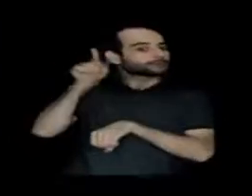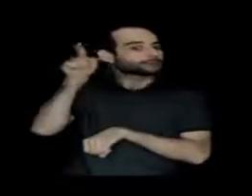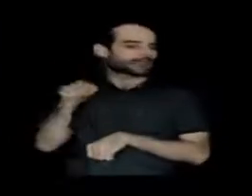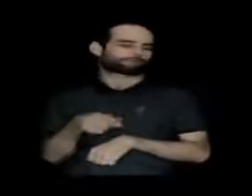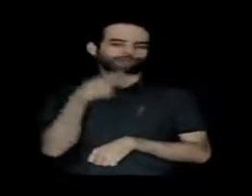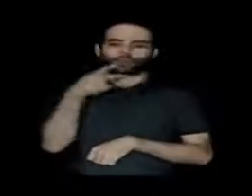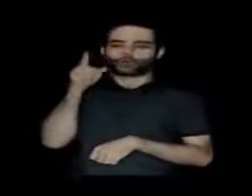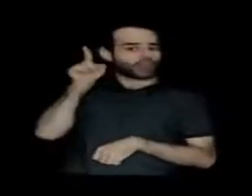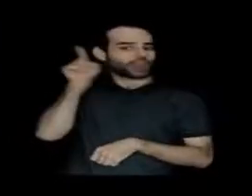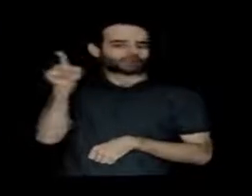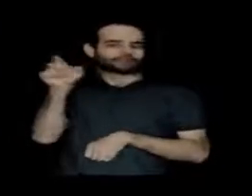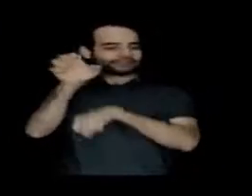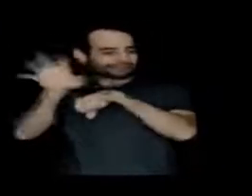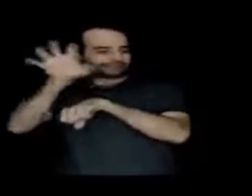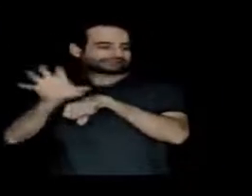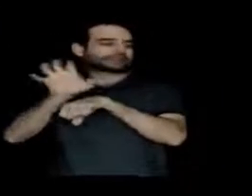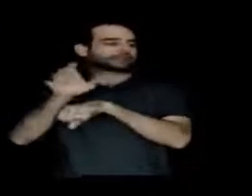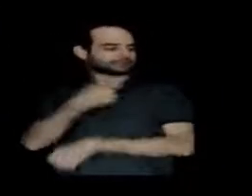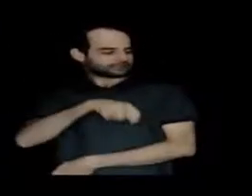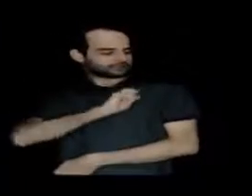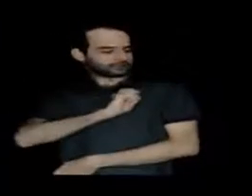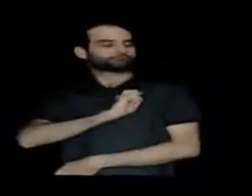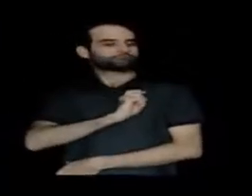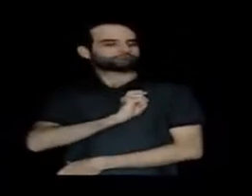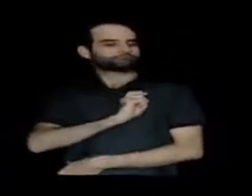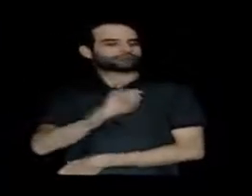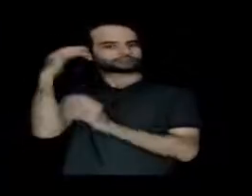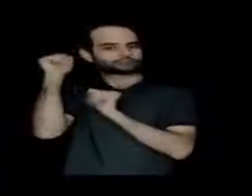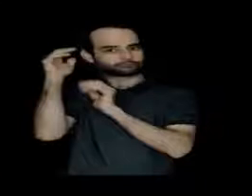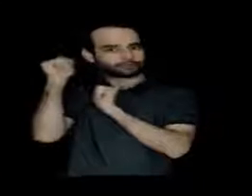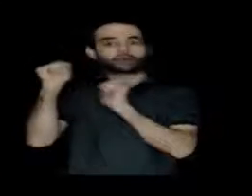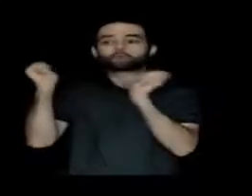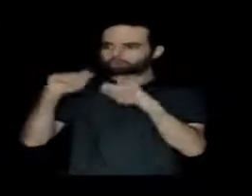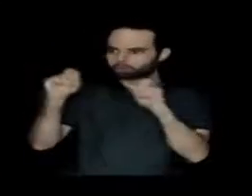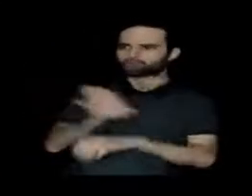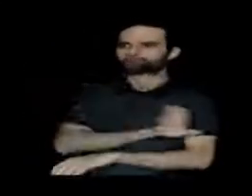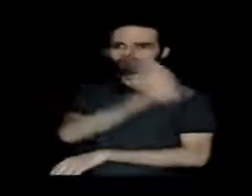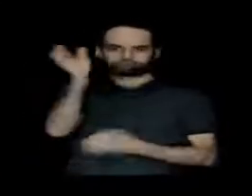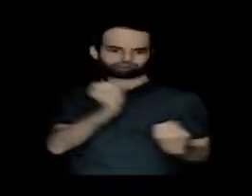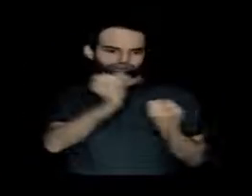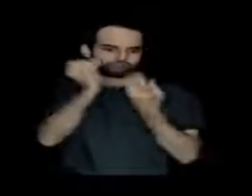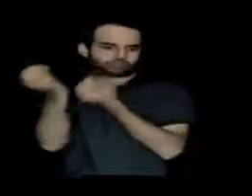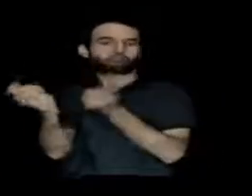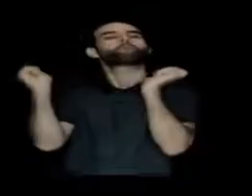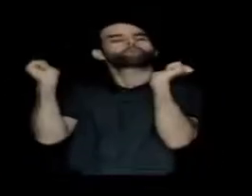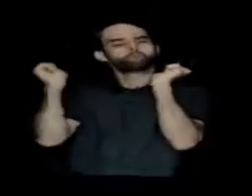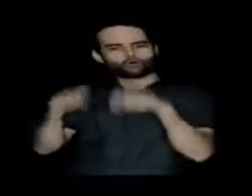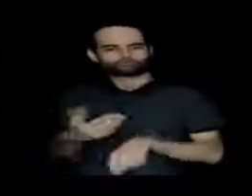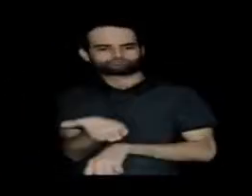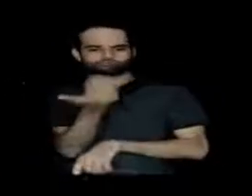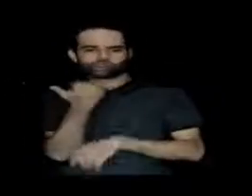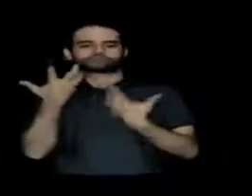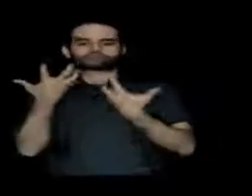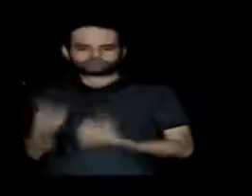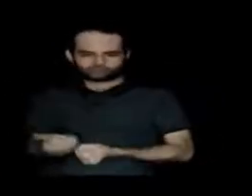an international conference and a speaker from the Federal University of Spain talked about how all